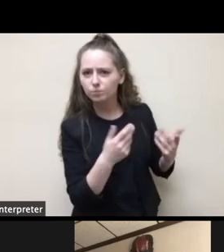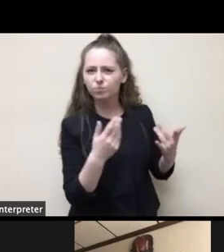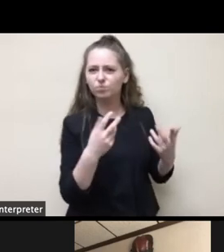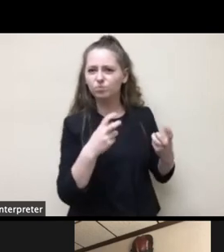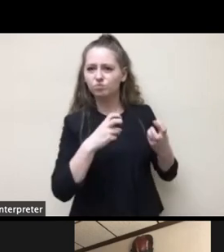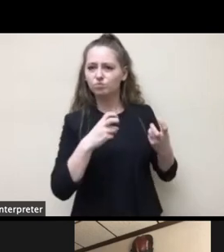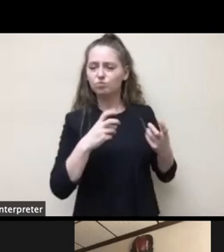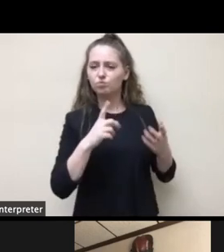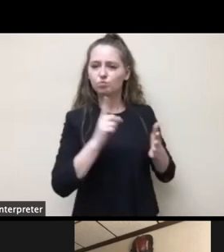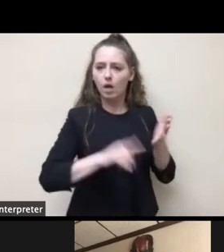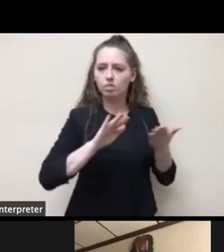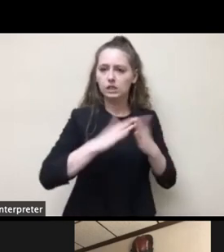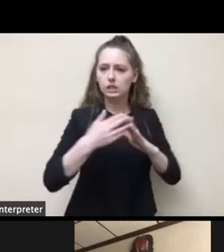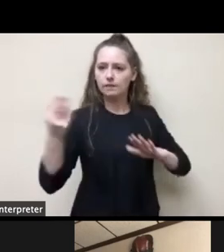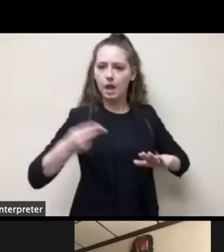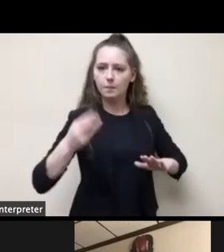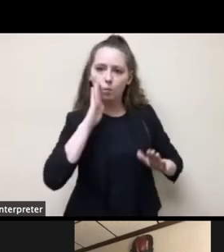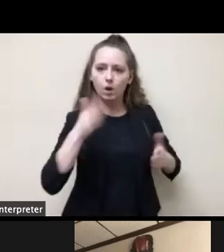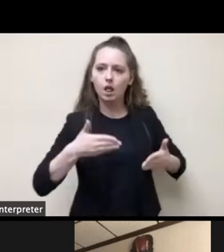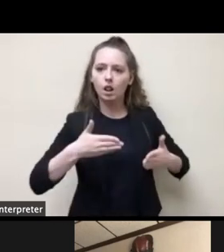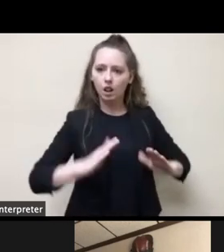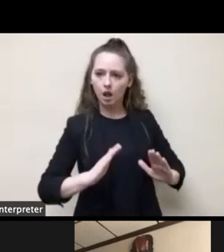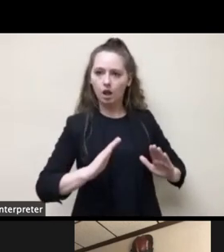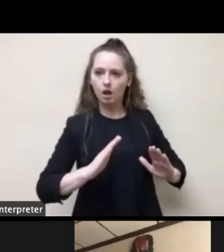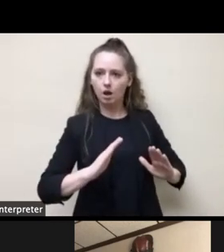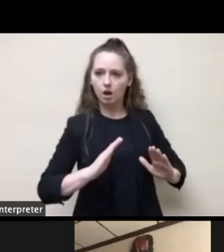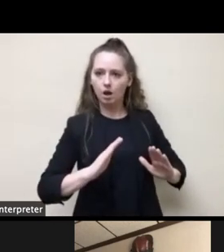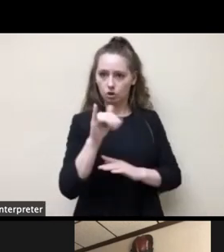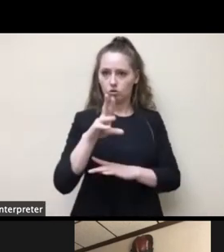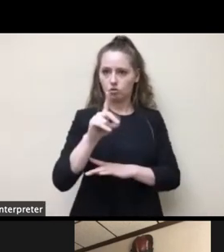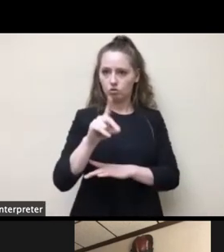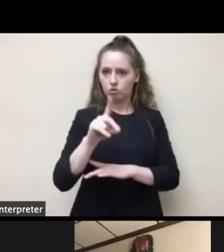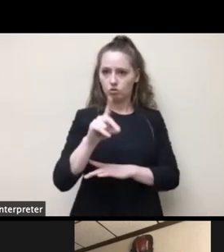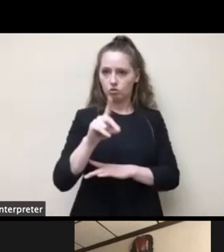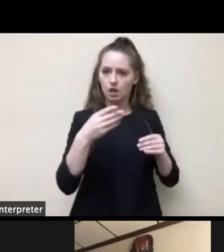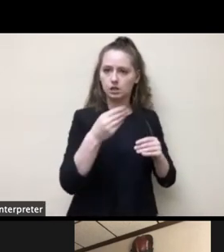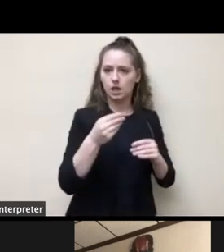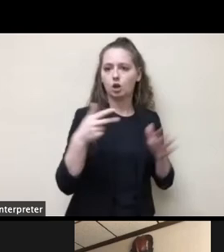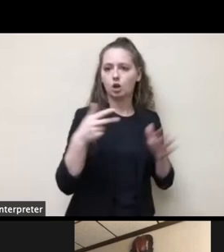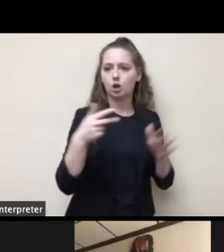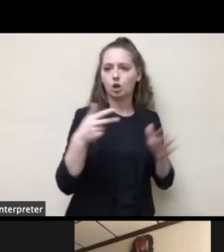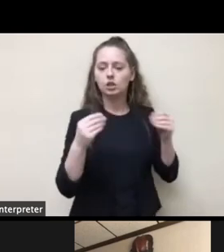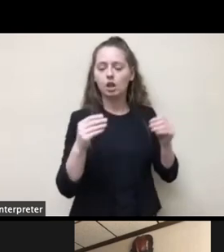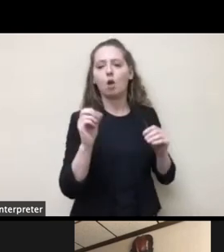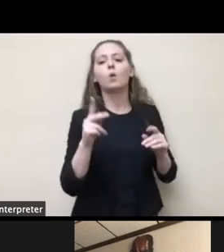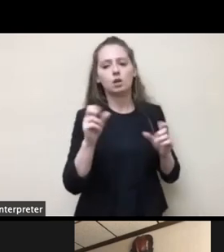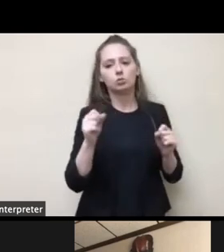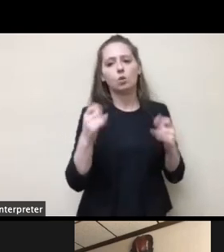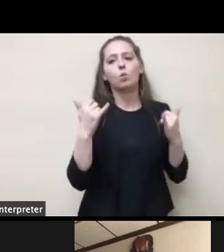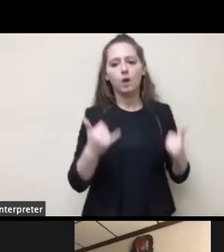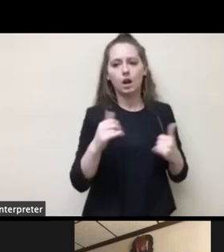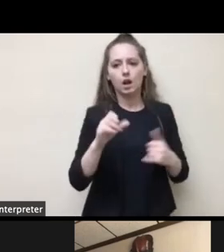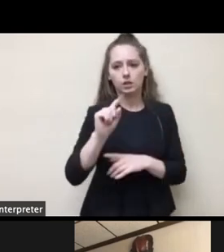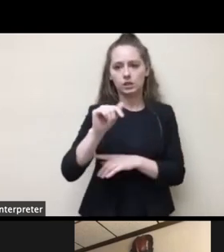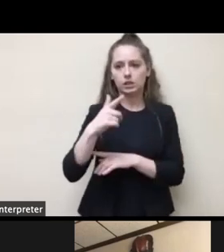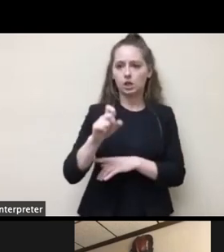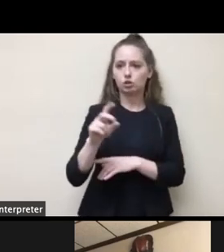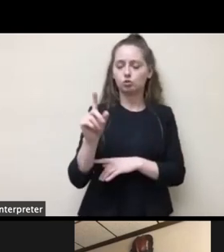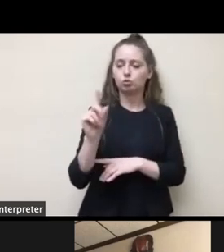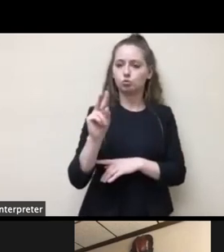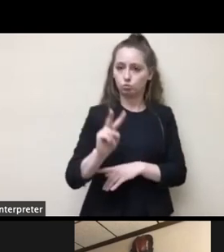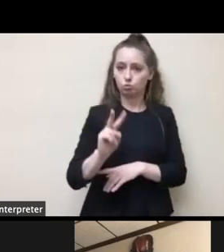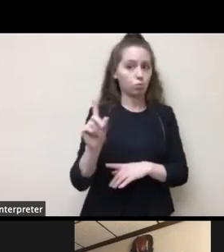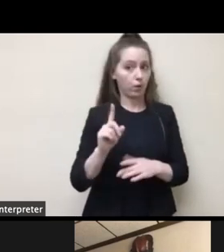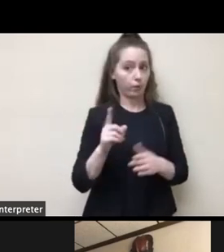would allow yard sales or garage sales. Okay. In regards to. So right now in stage two where we are, is it not? We have not issued one